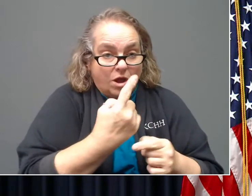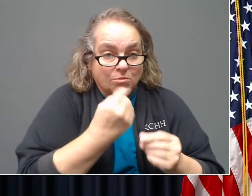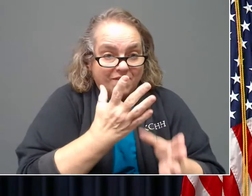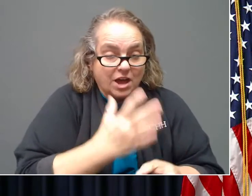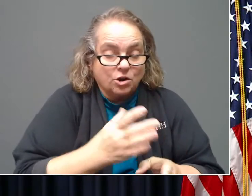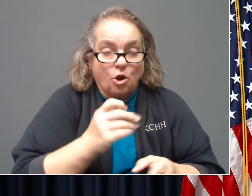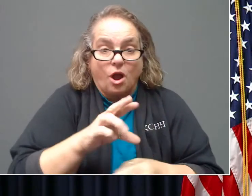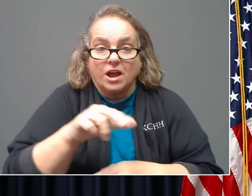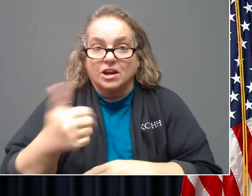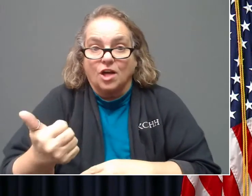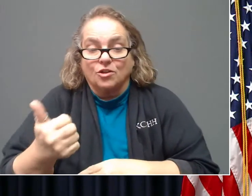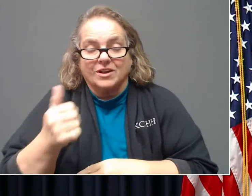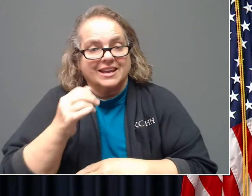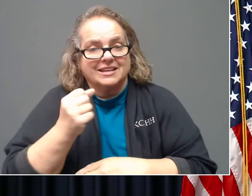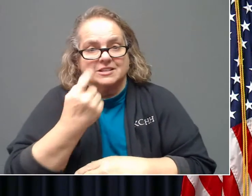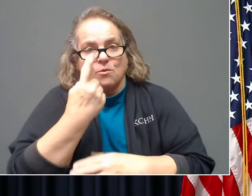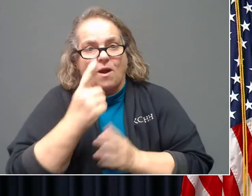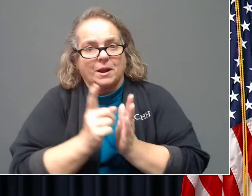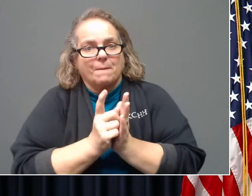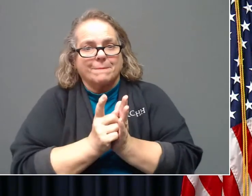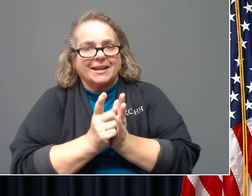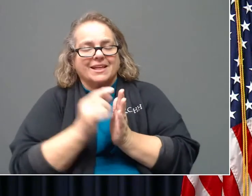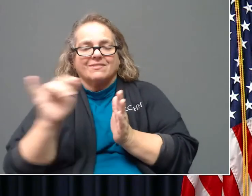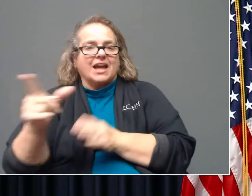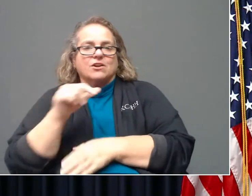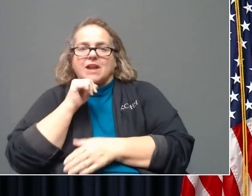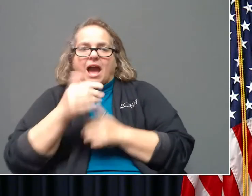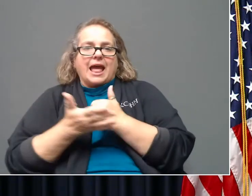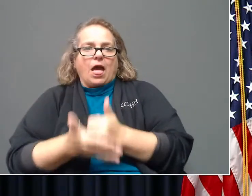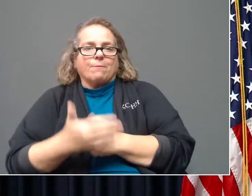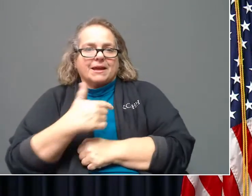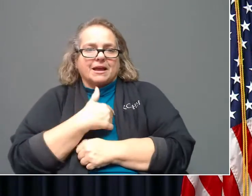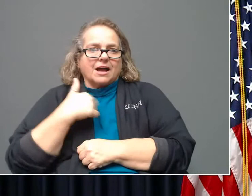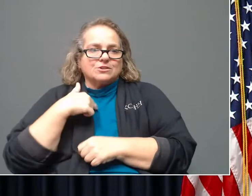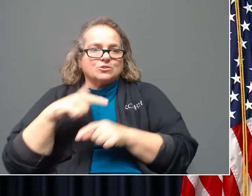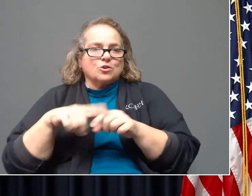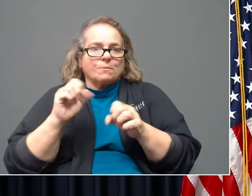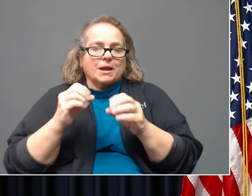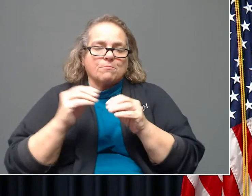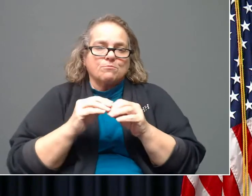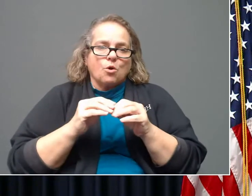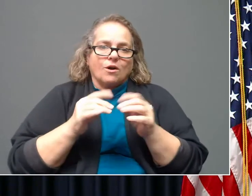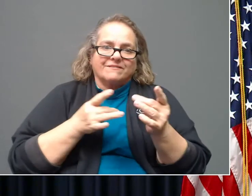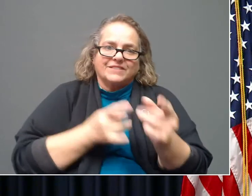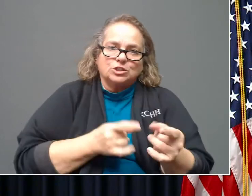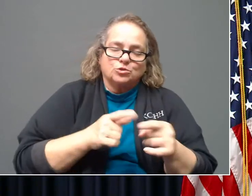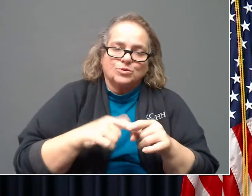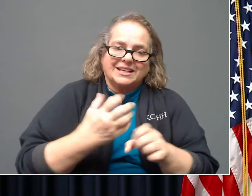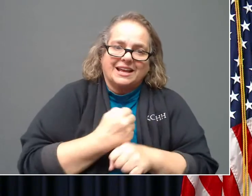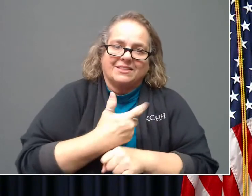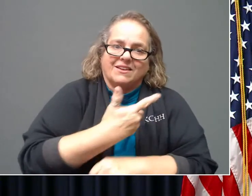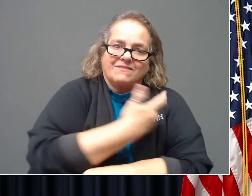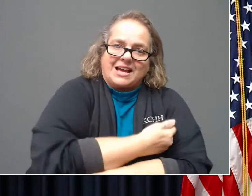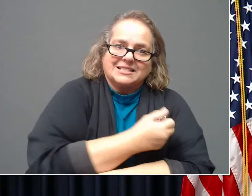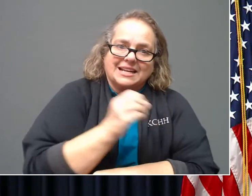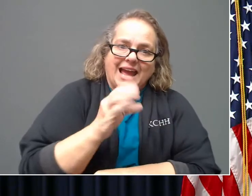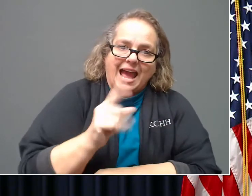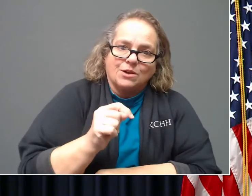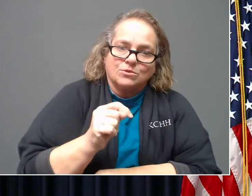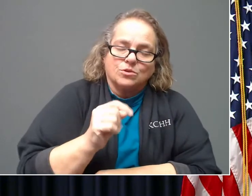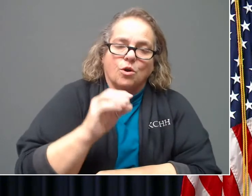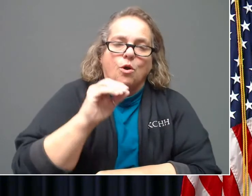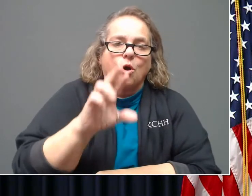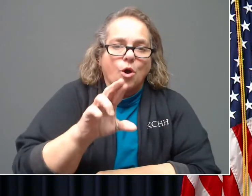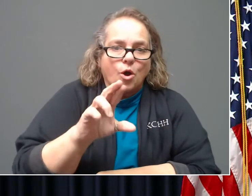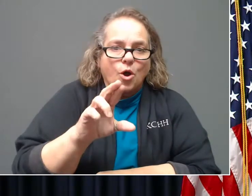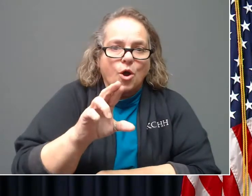not helping us be more efficient on getting the vaccine out and or continuing our